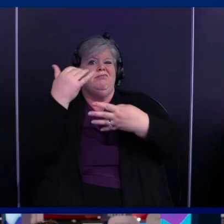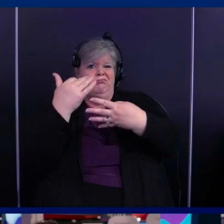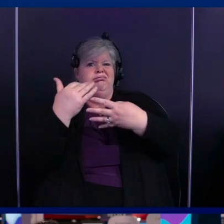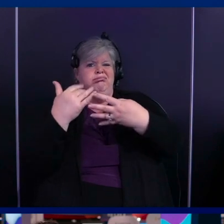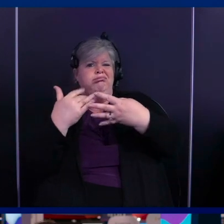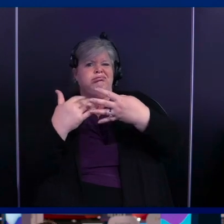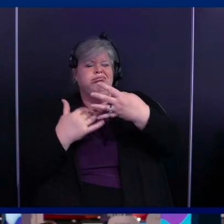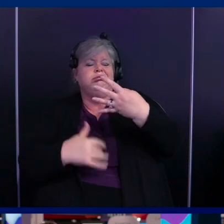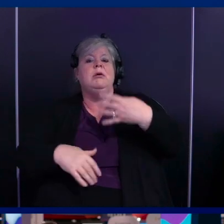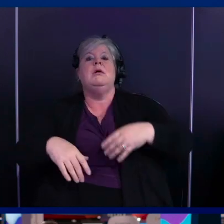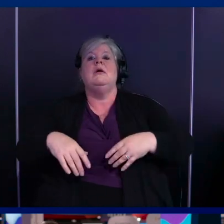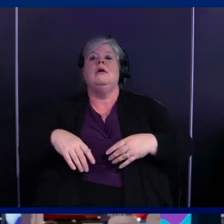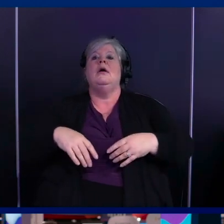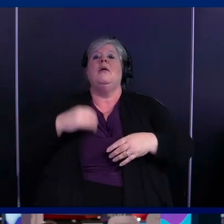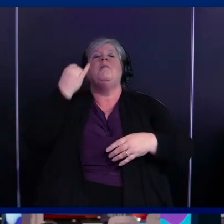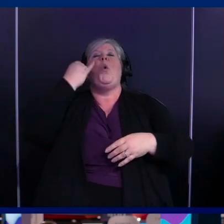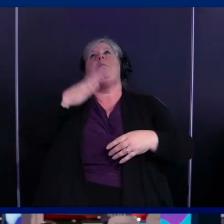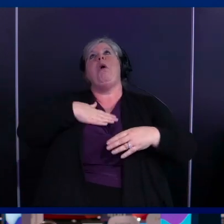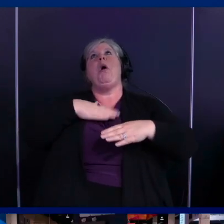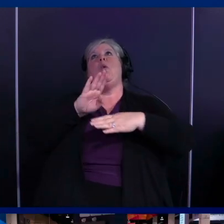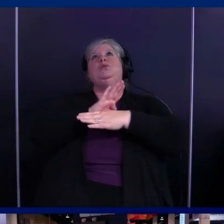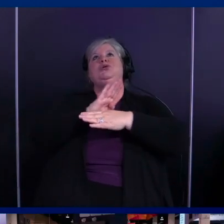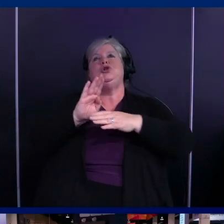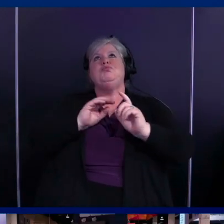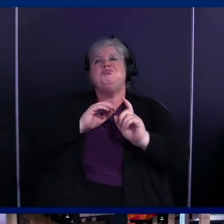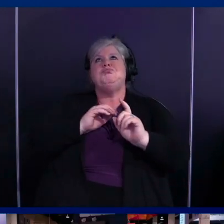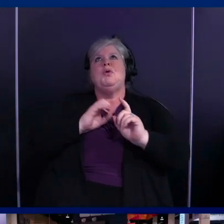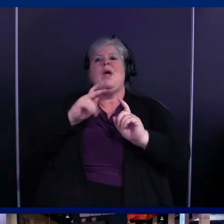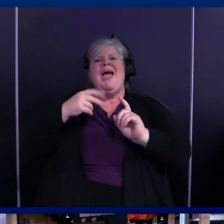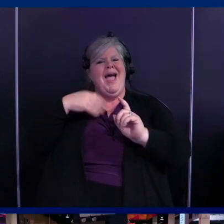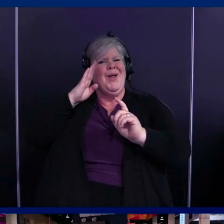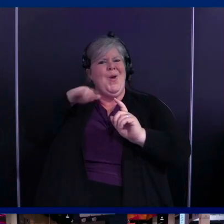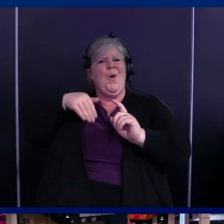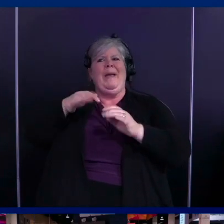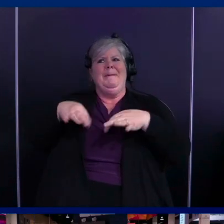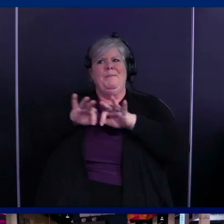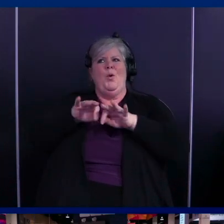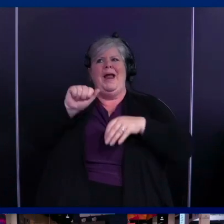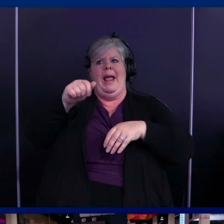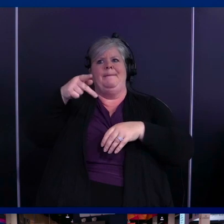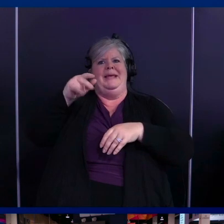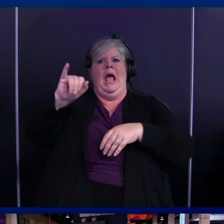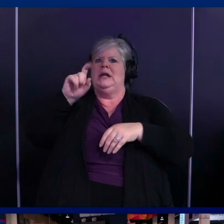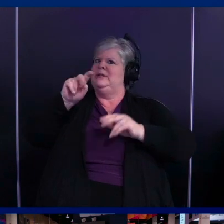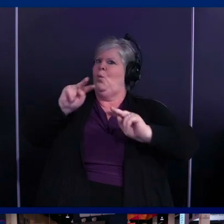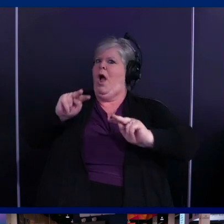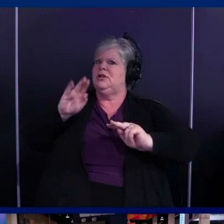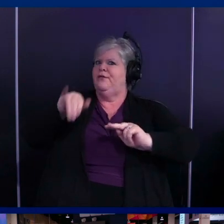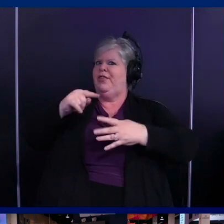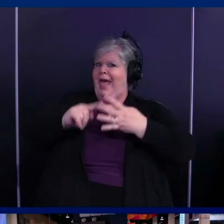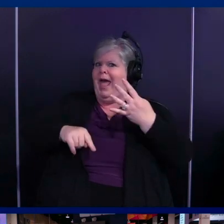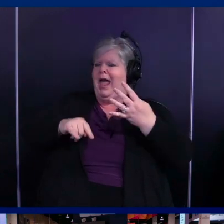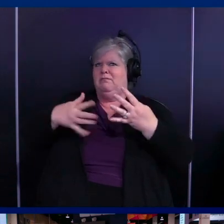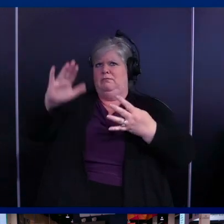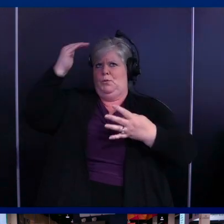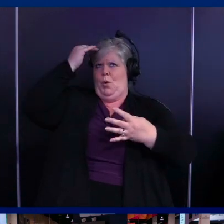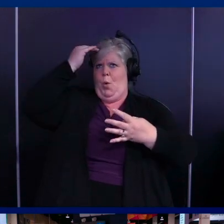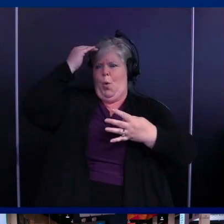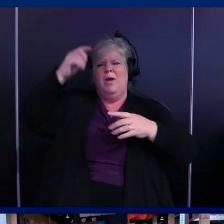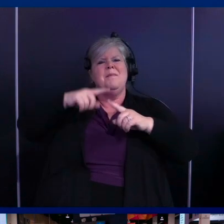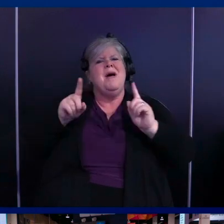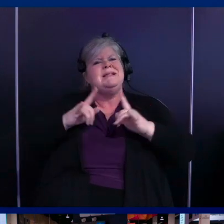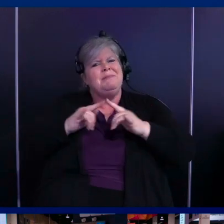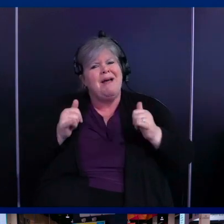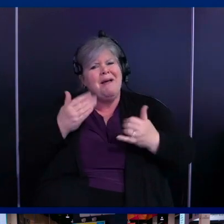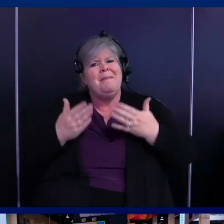say for my organization, I know that these are some important API calls to watch out for, but I might also want